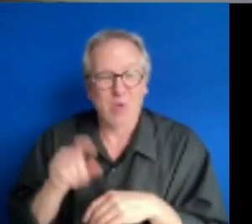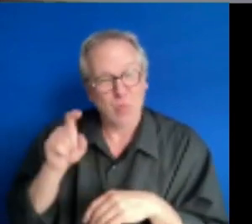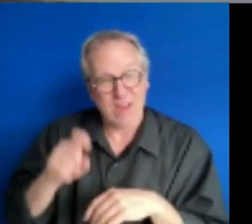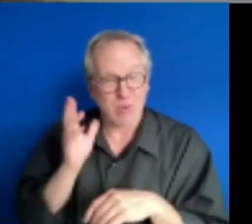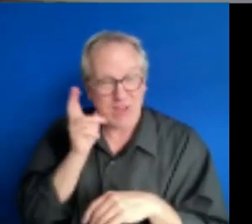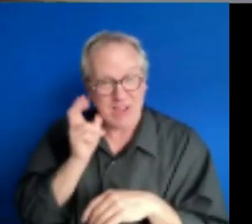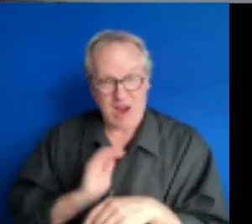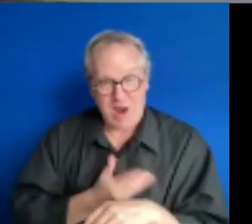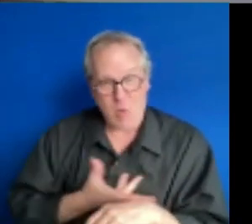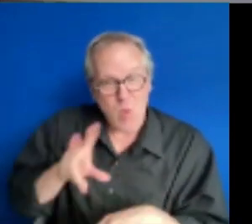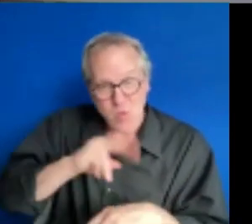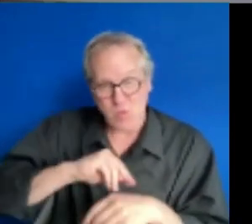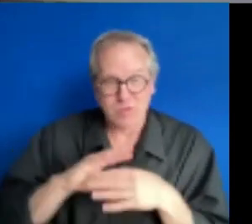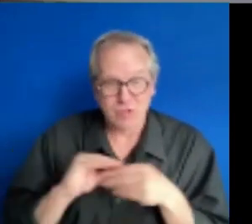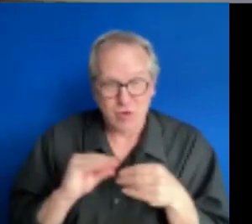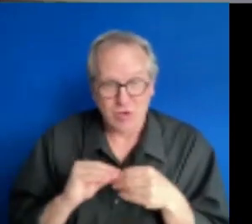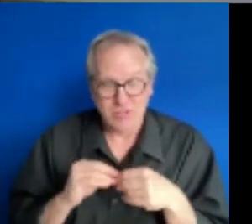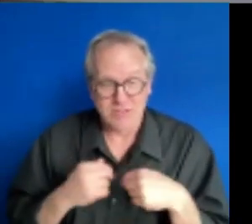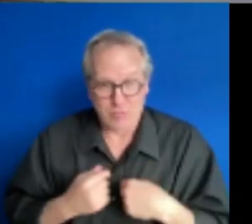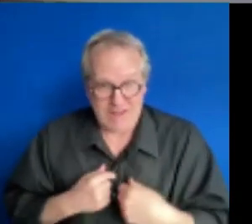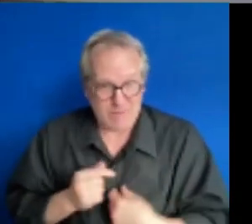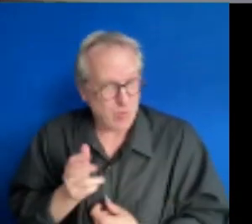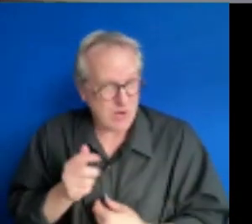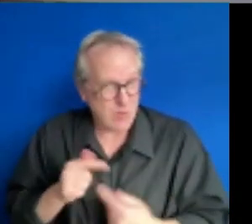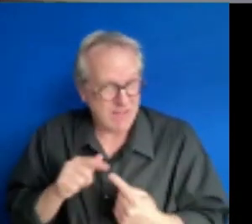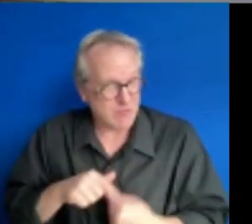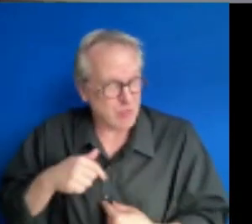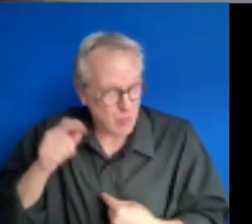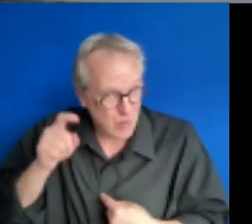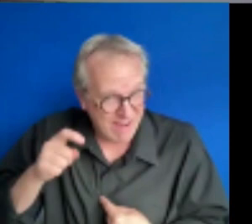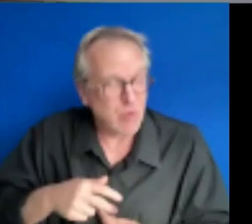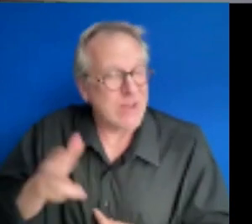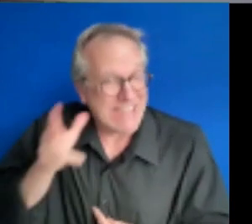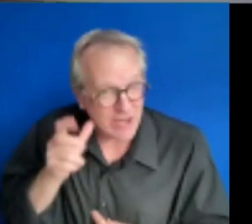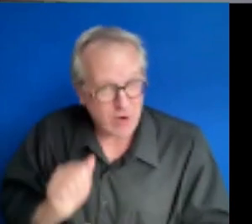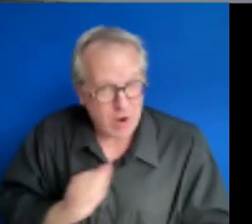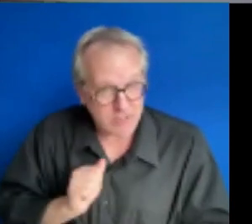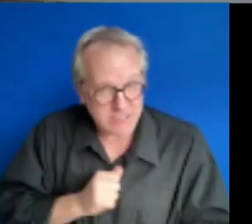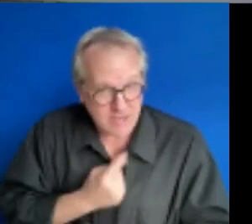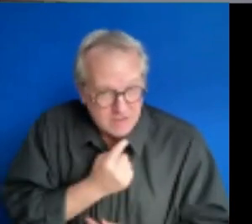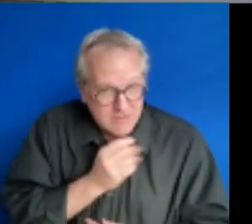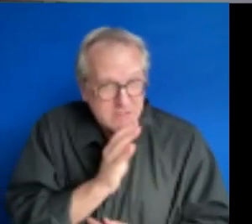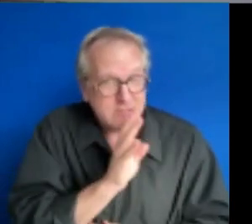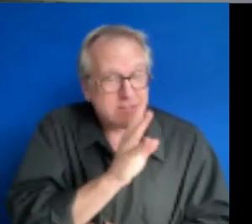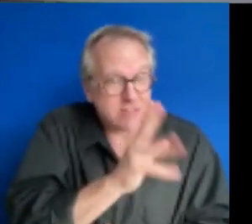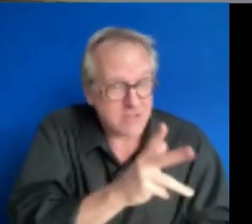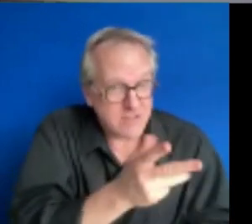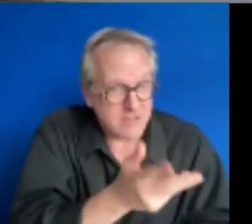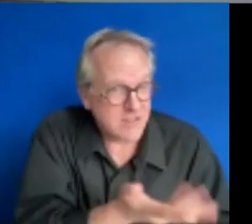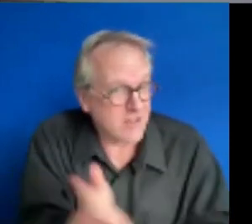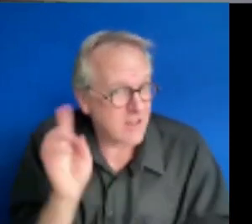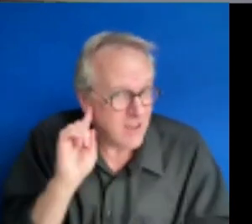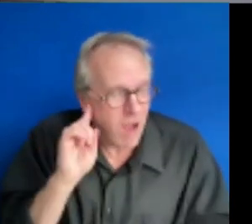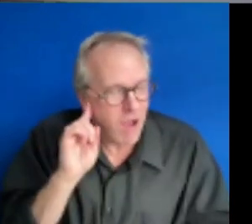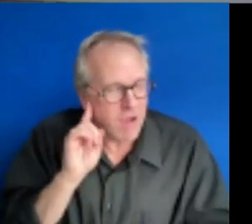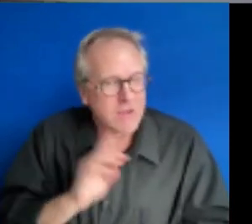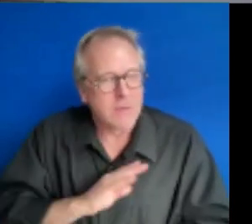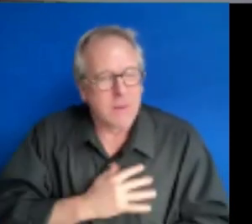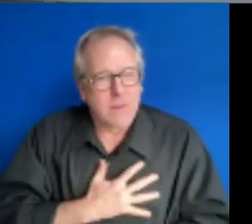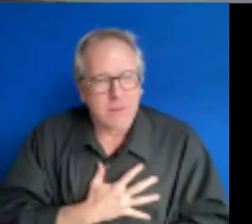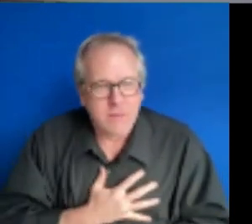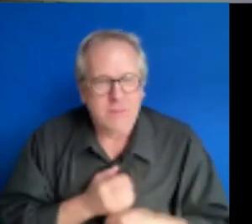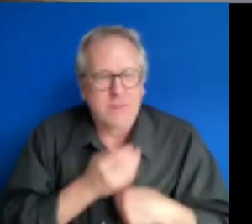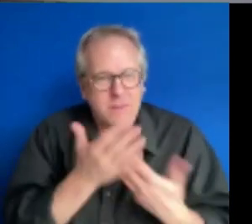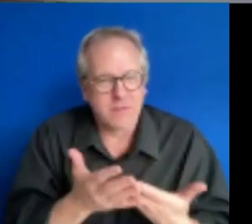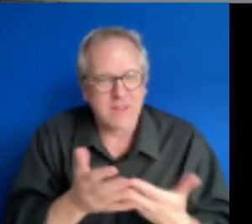own stories as well. We need to hear ourselves reflected back, knowing that one of the things that I